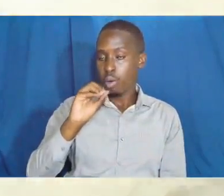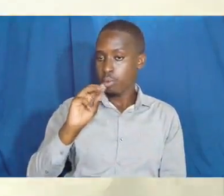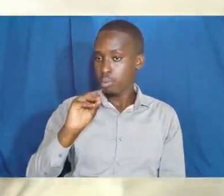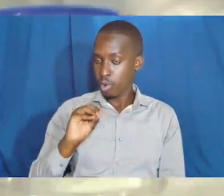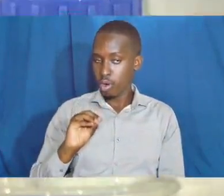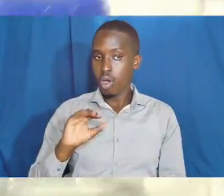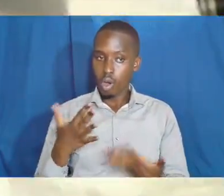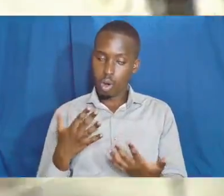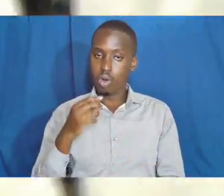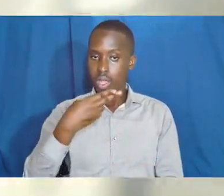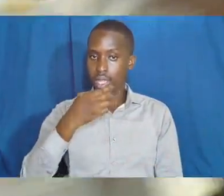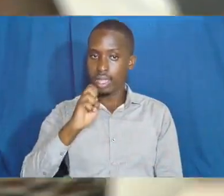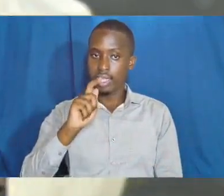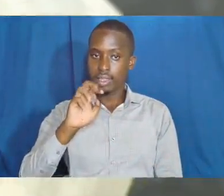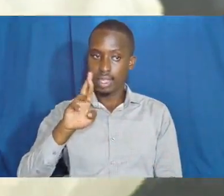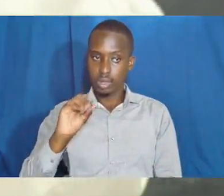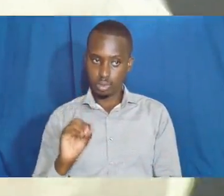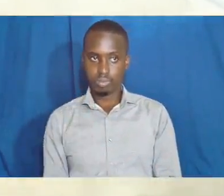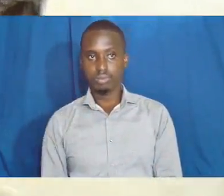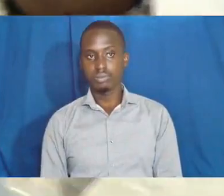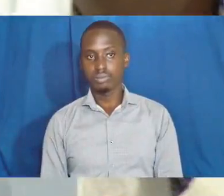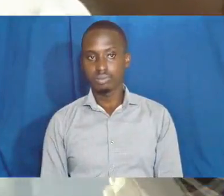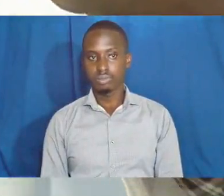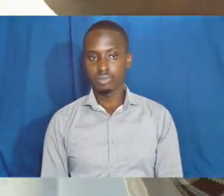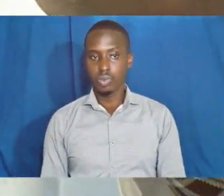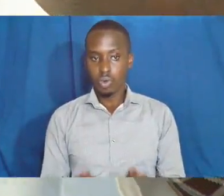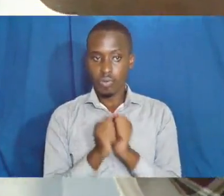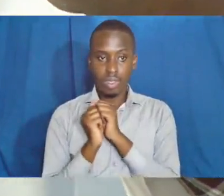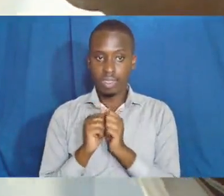or homogeneous. So with water,